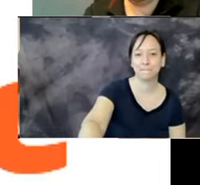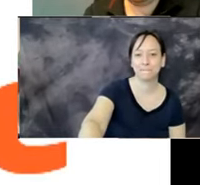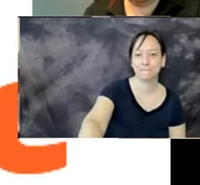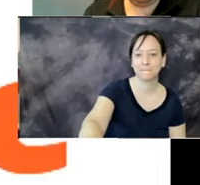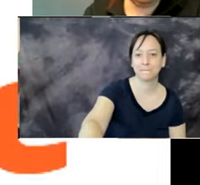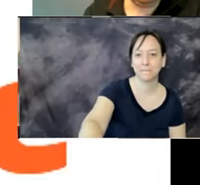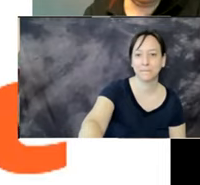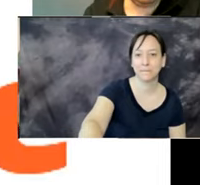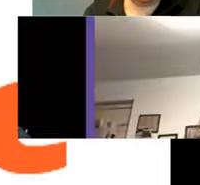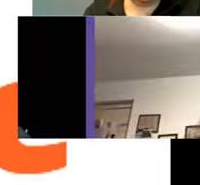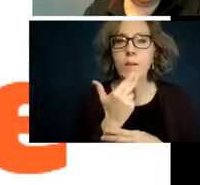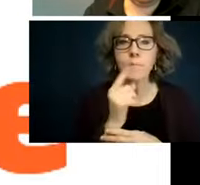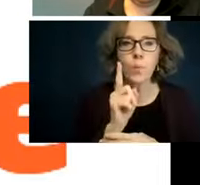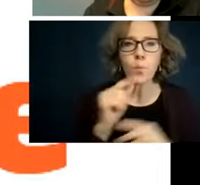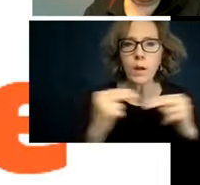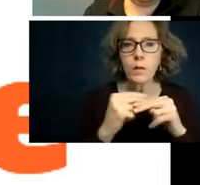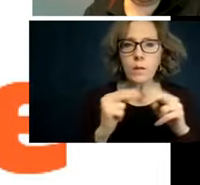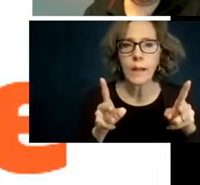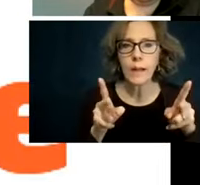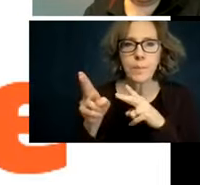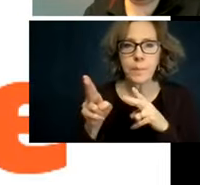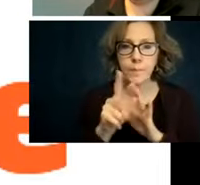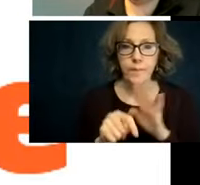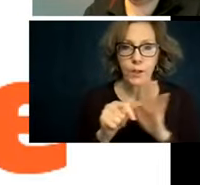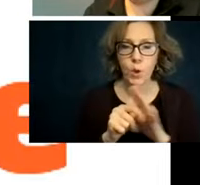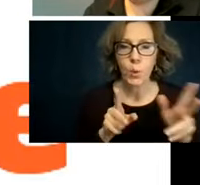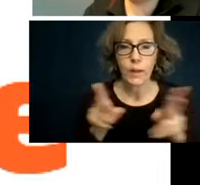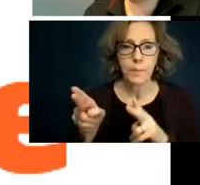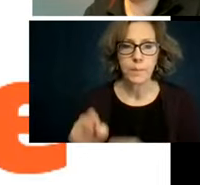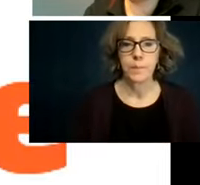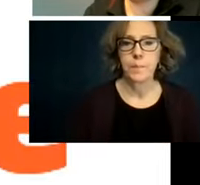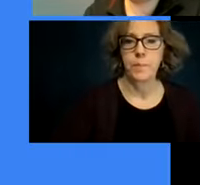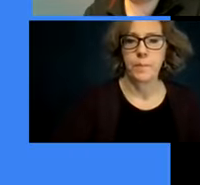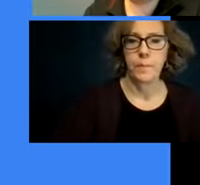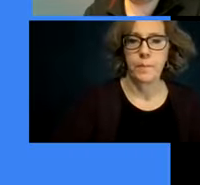clip of some of the advocacy around Change the Name.